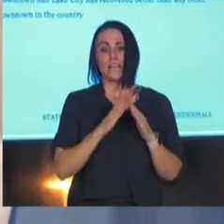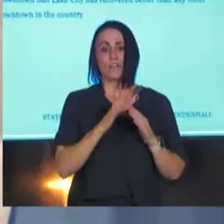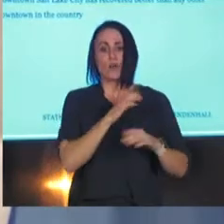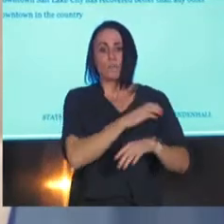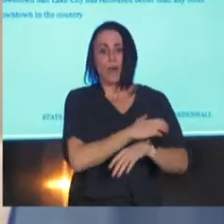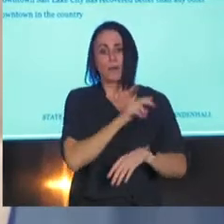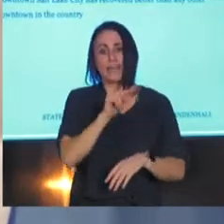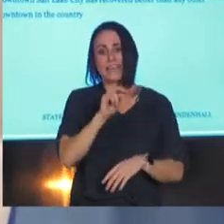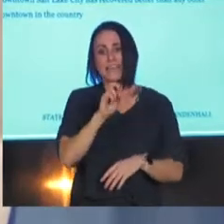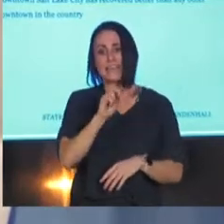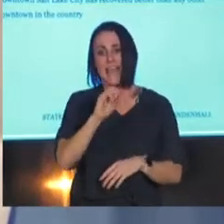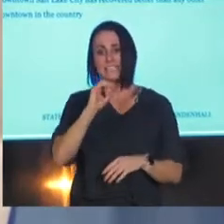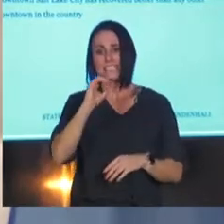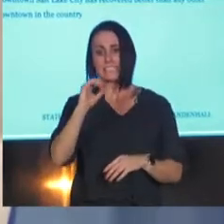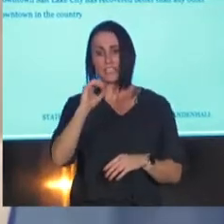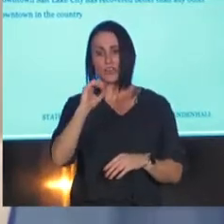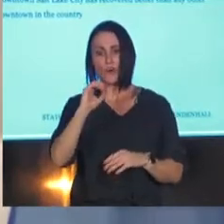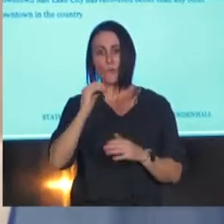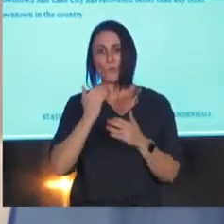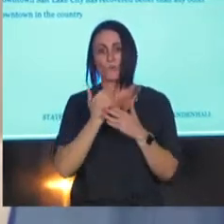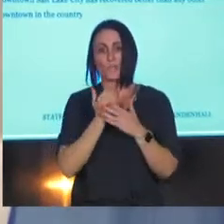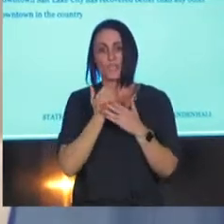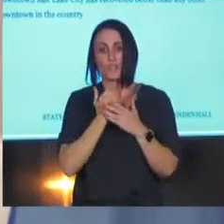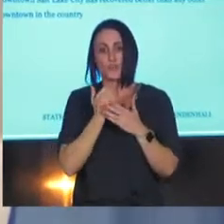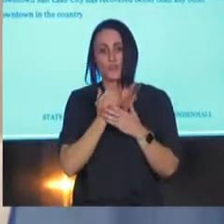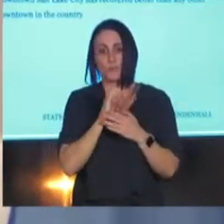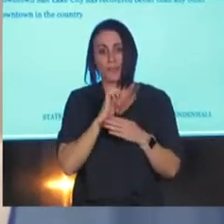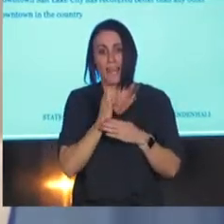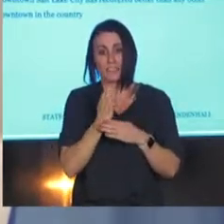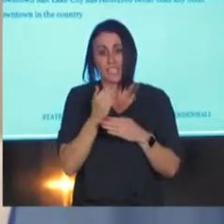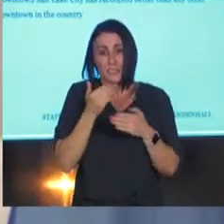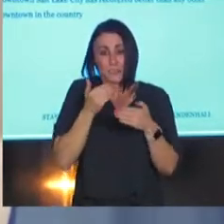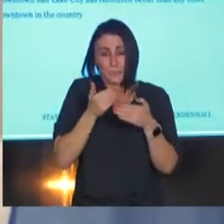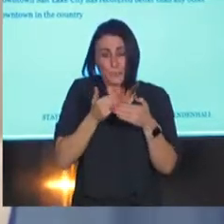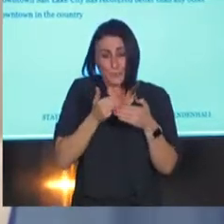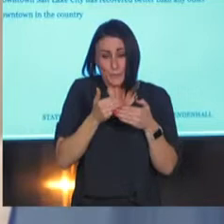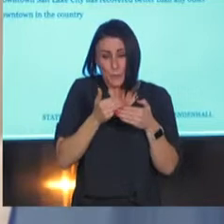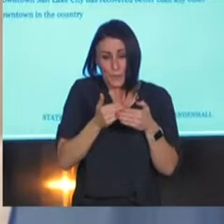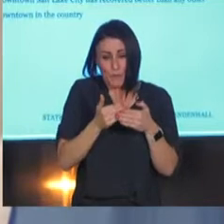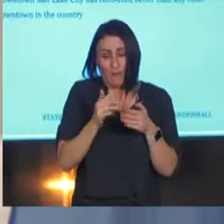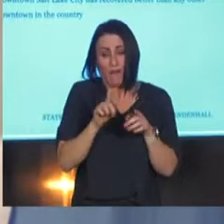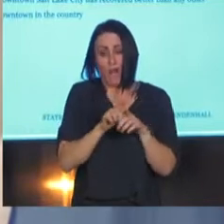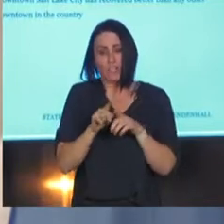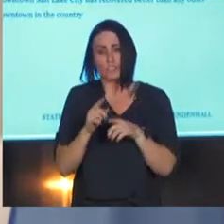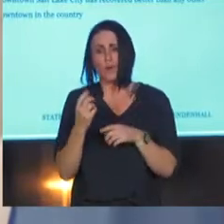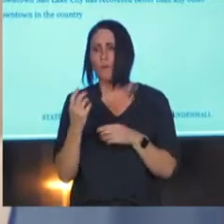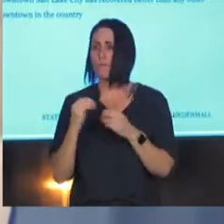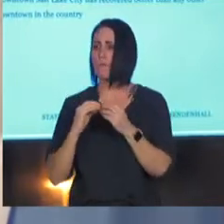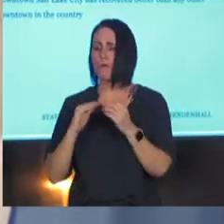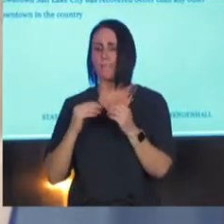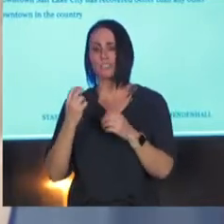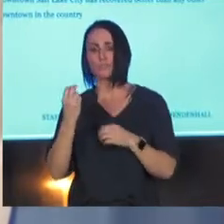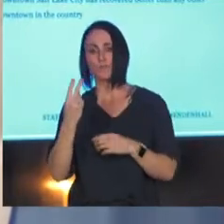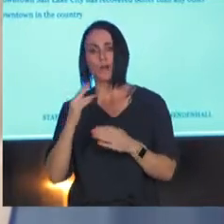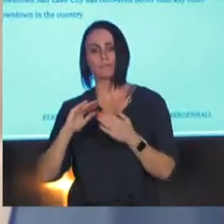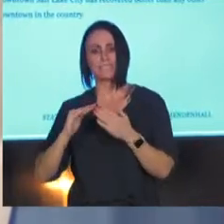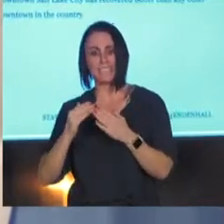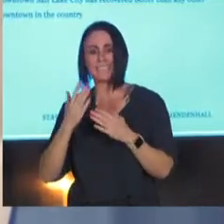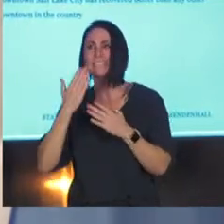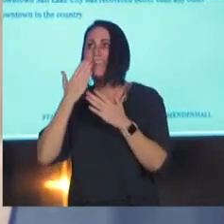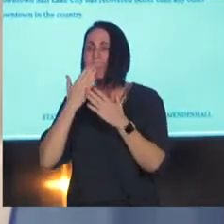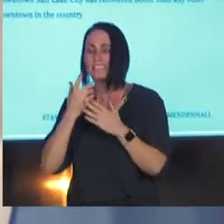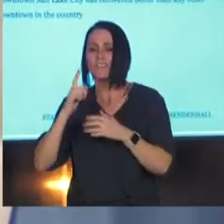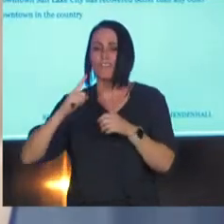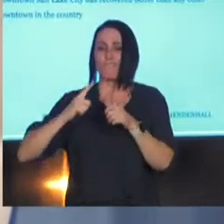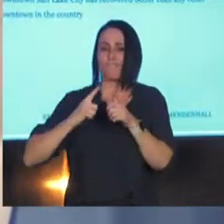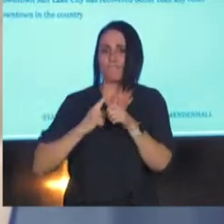net zero renewable energy is right on the horizon for us, as well as more than a dozen cities across the state of Utah, thanks to the